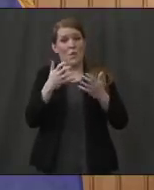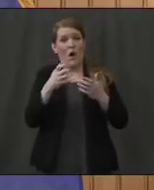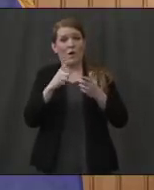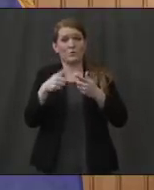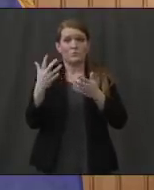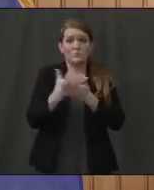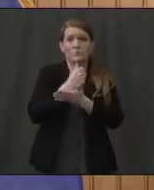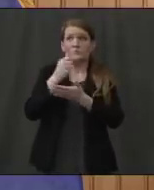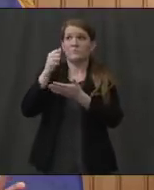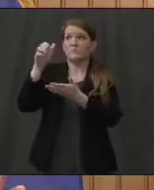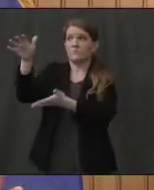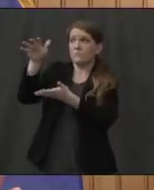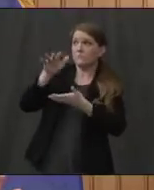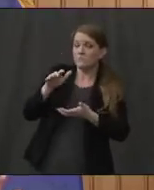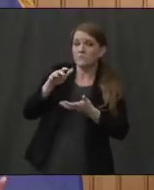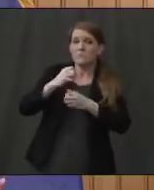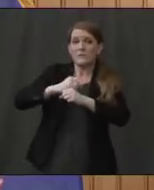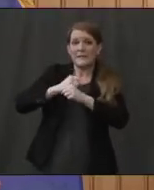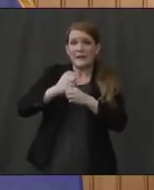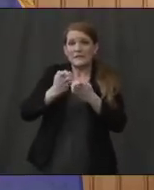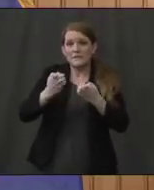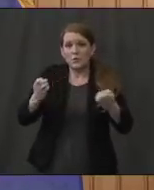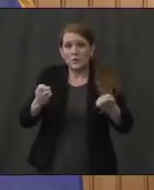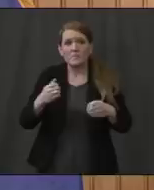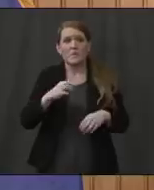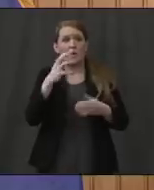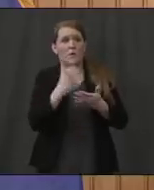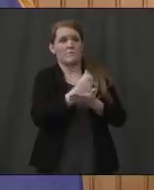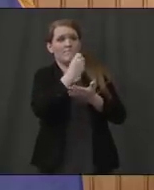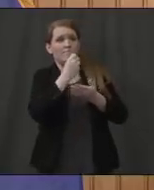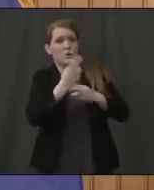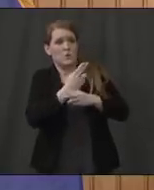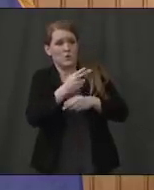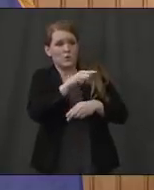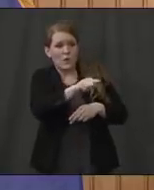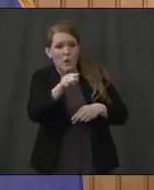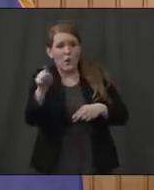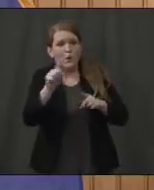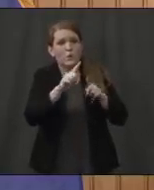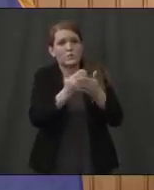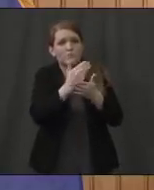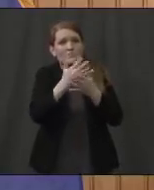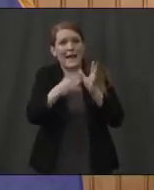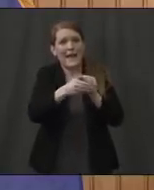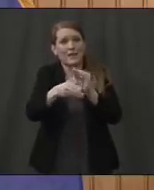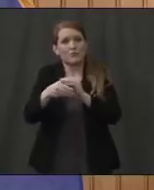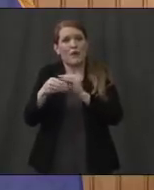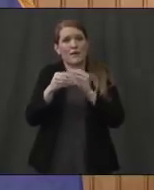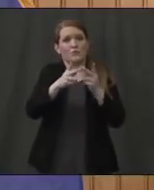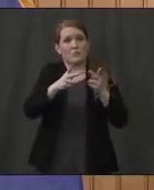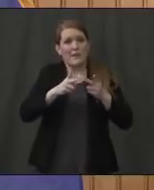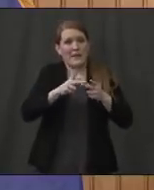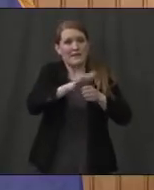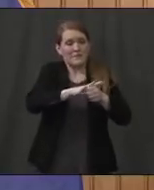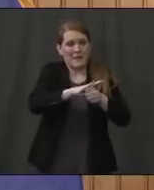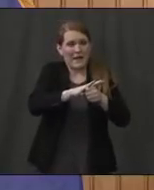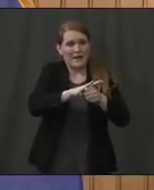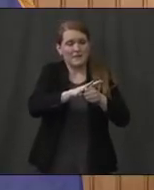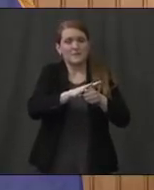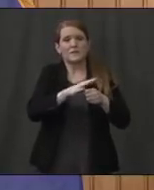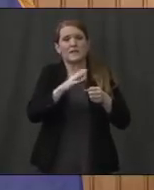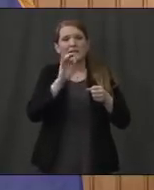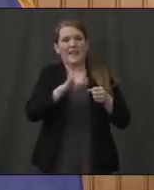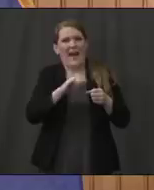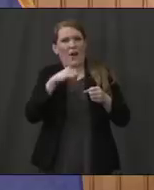PPE that we have, the facilities that we have, the people that we have, unless we can coordinate that amongst our